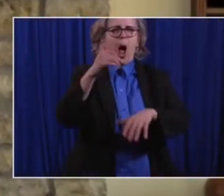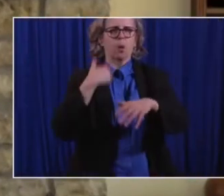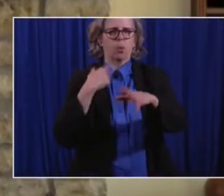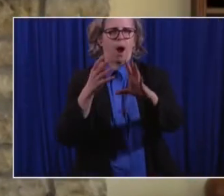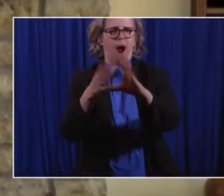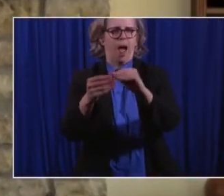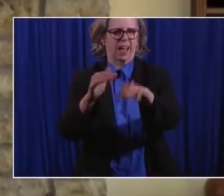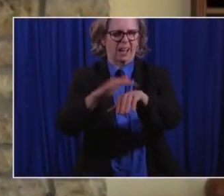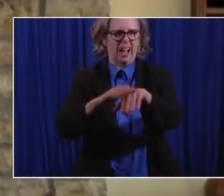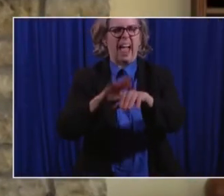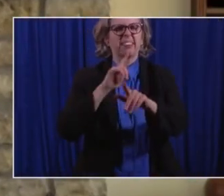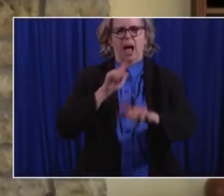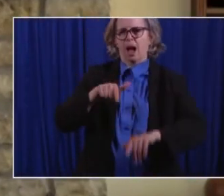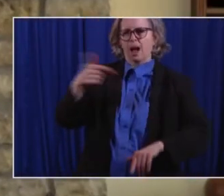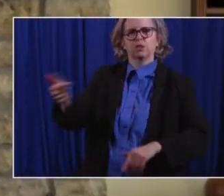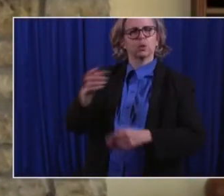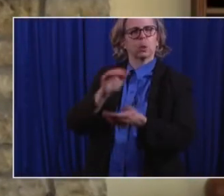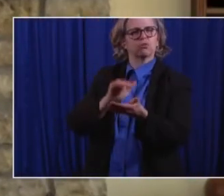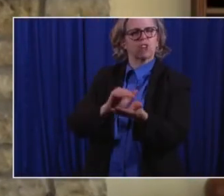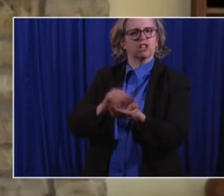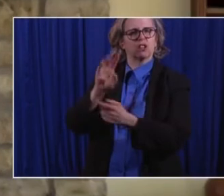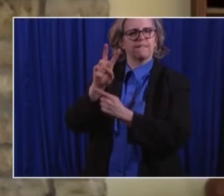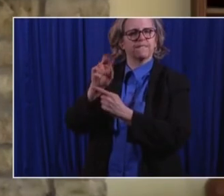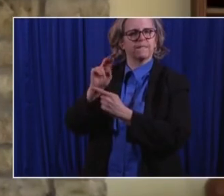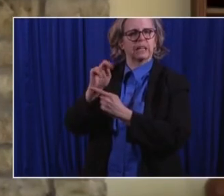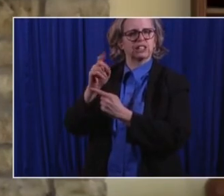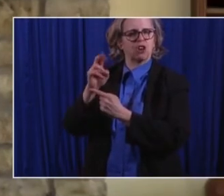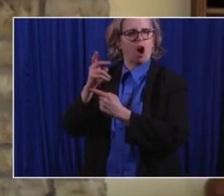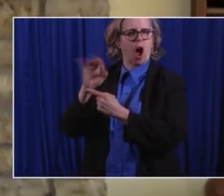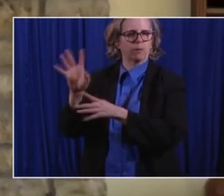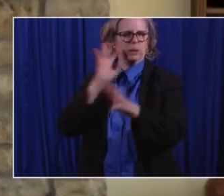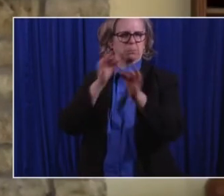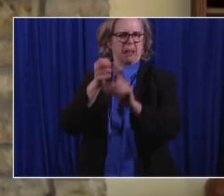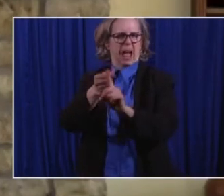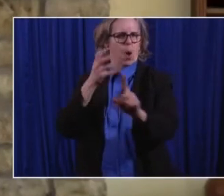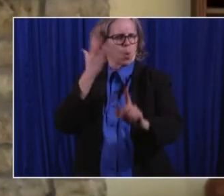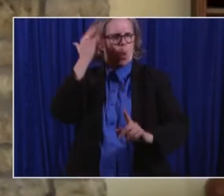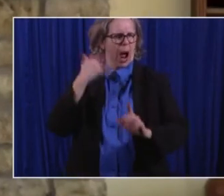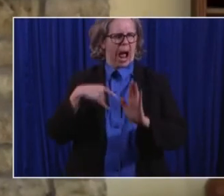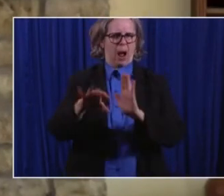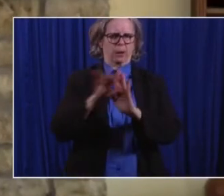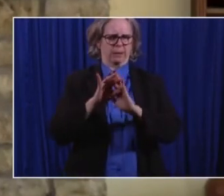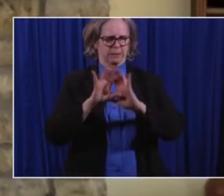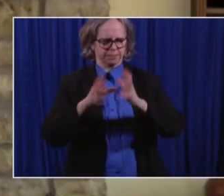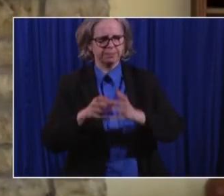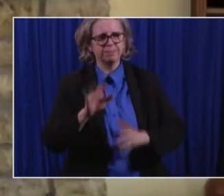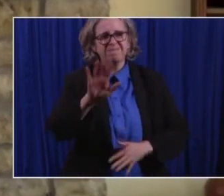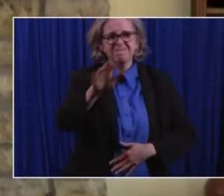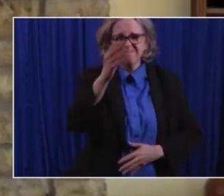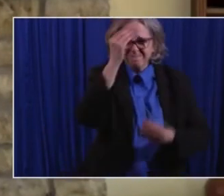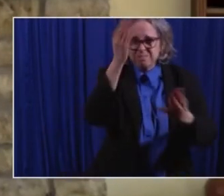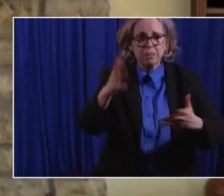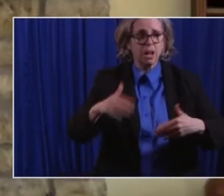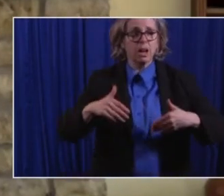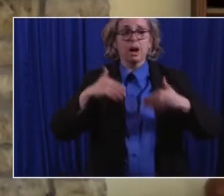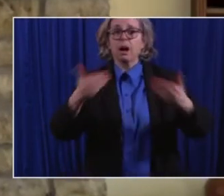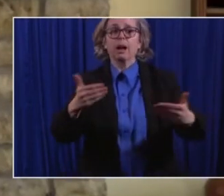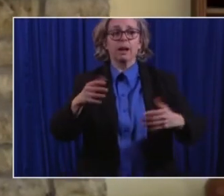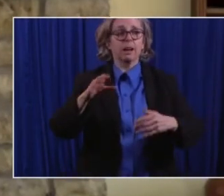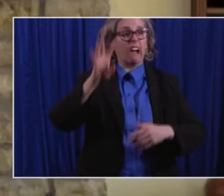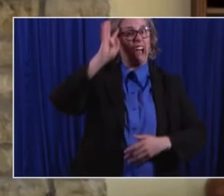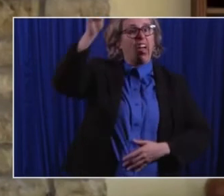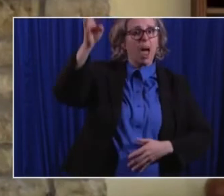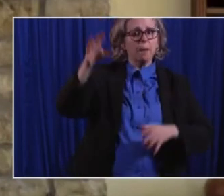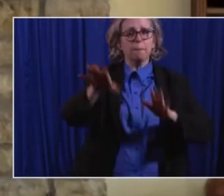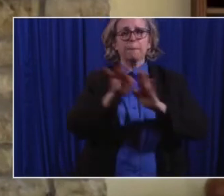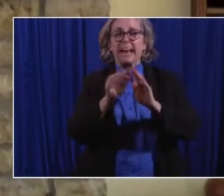None of these decisions can be made in a vacuum, and they're all made based upon the fact that I can't change,